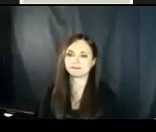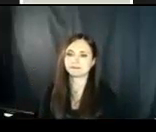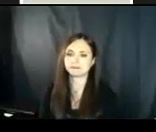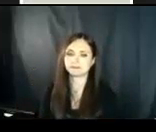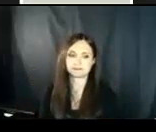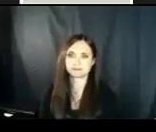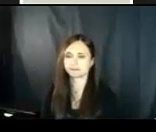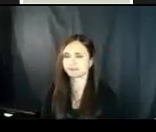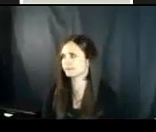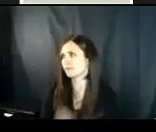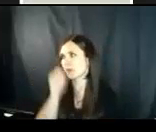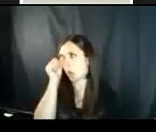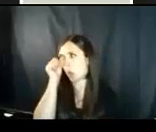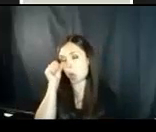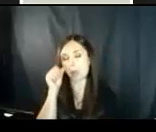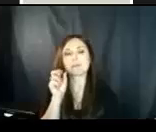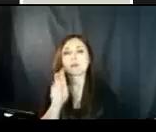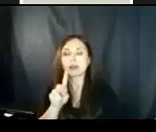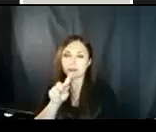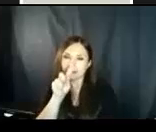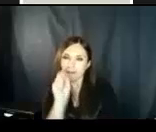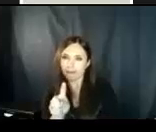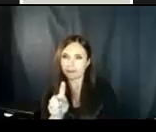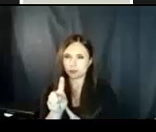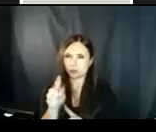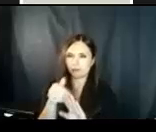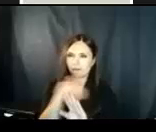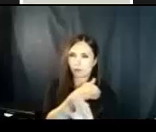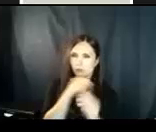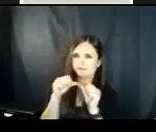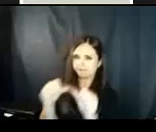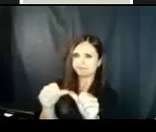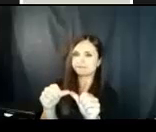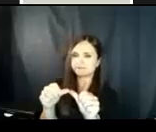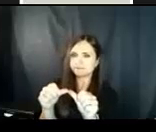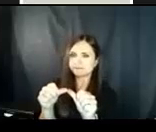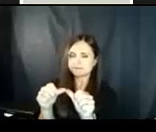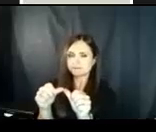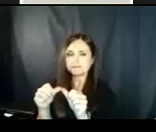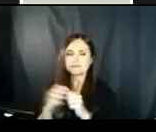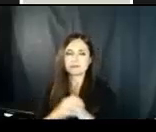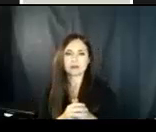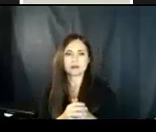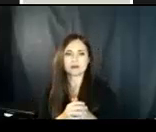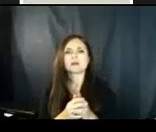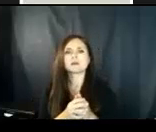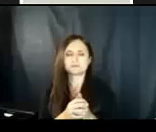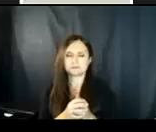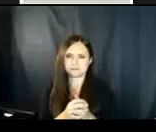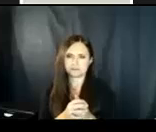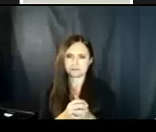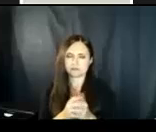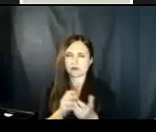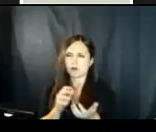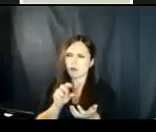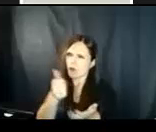Okay, so let me ask you something before, again, I move on to my design elements. What are some other ways that we